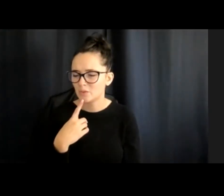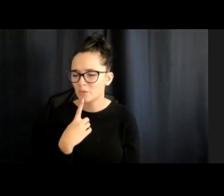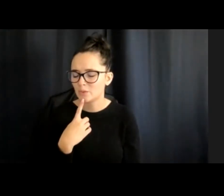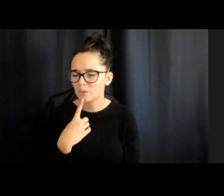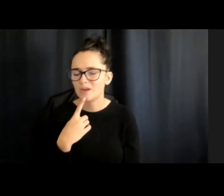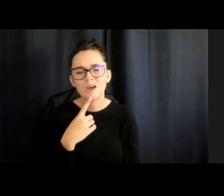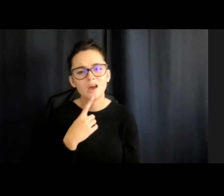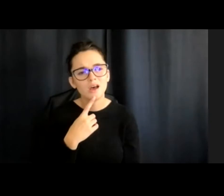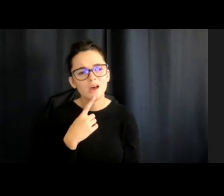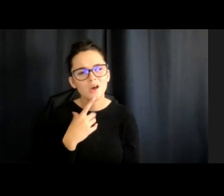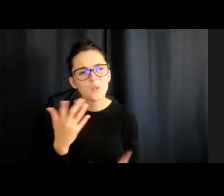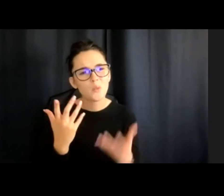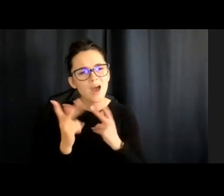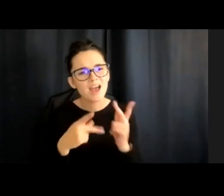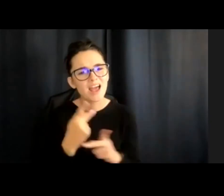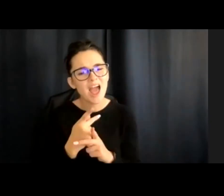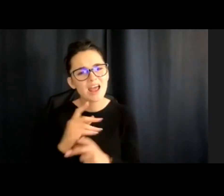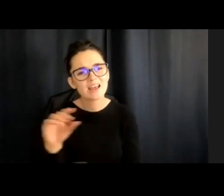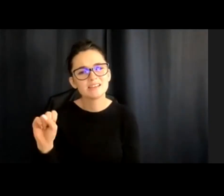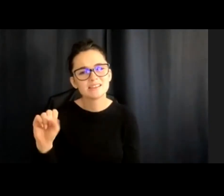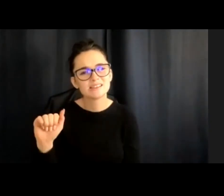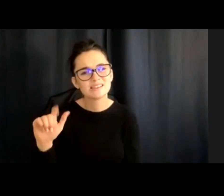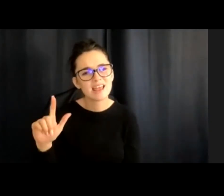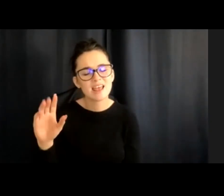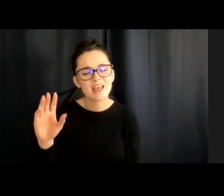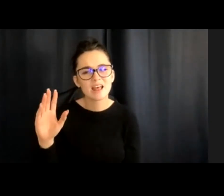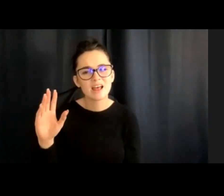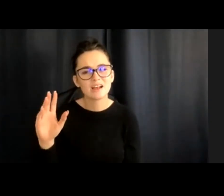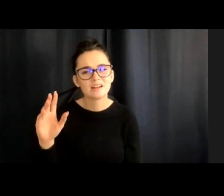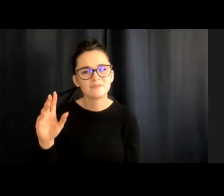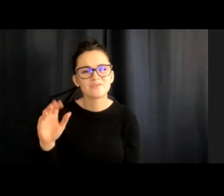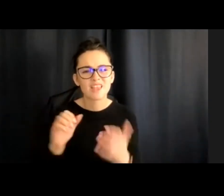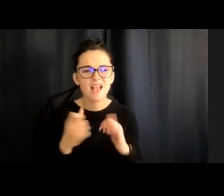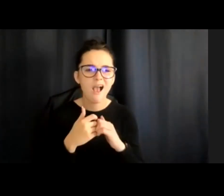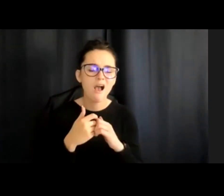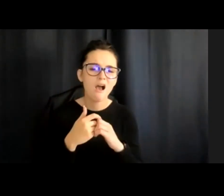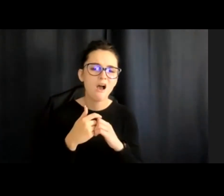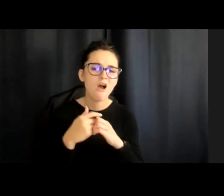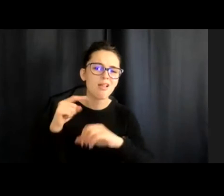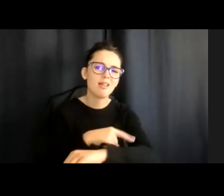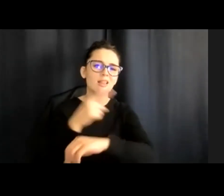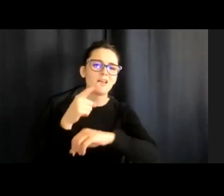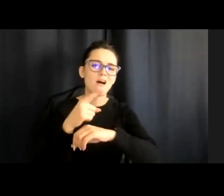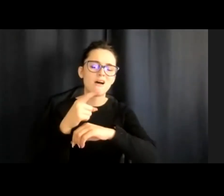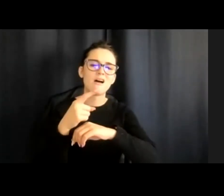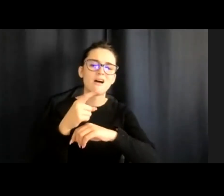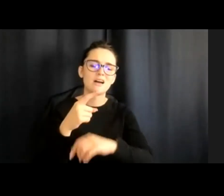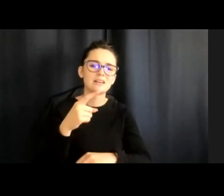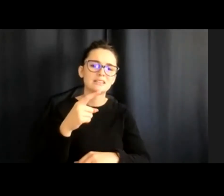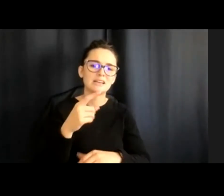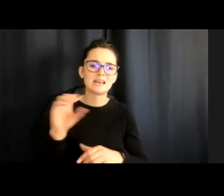it is, but how long does it take a seal to be pregnant? As the same as humans or